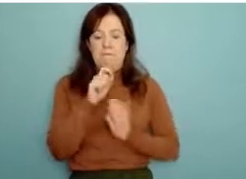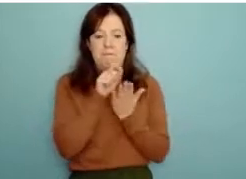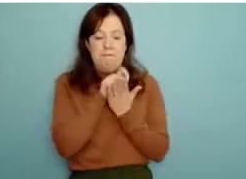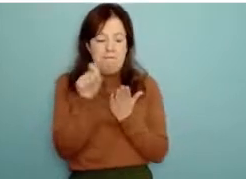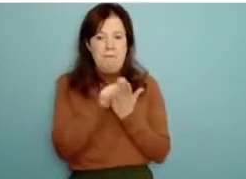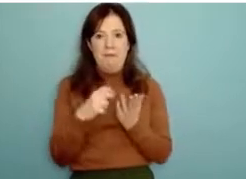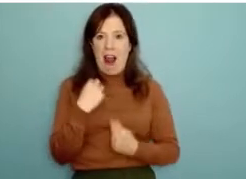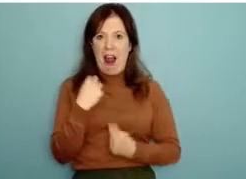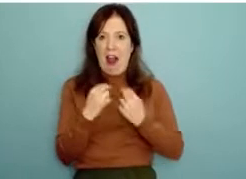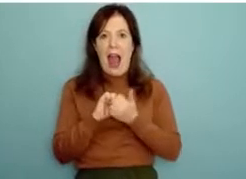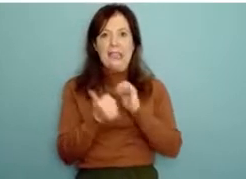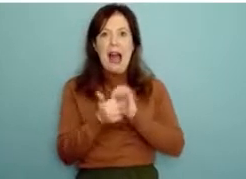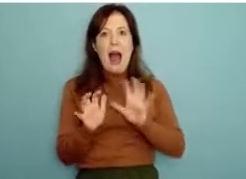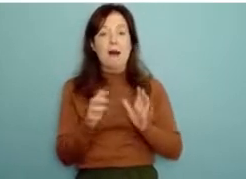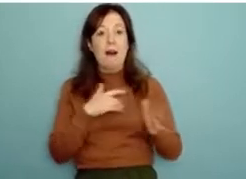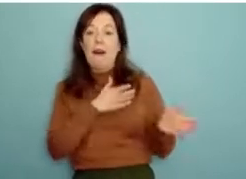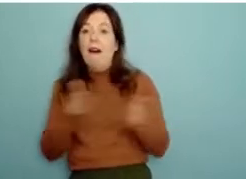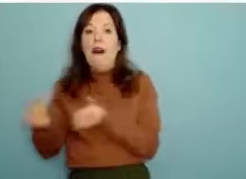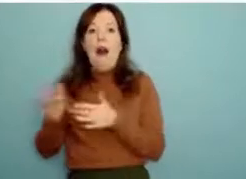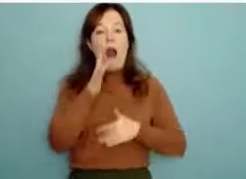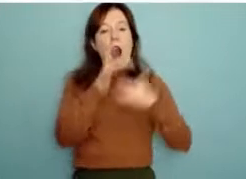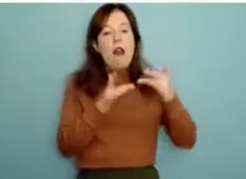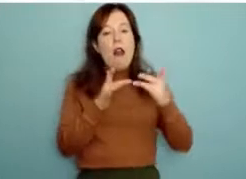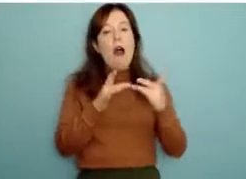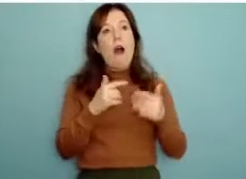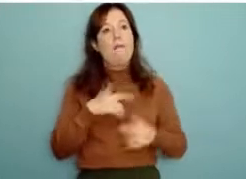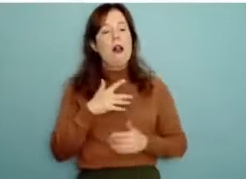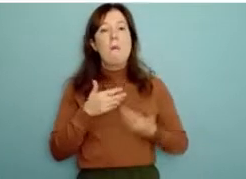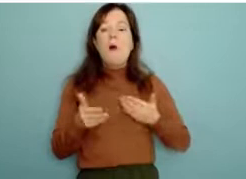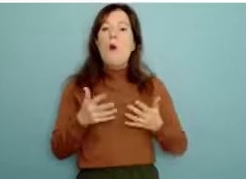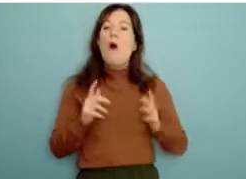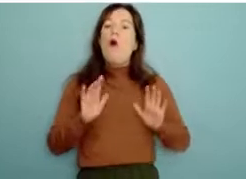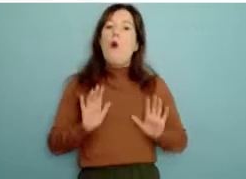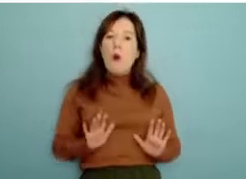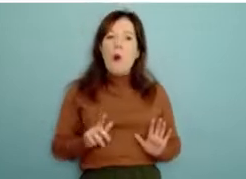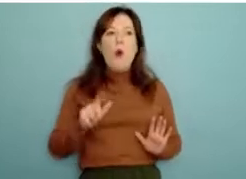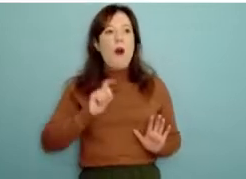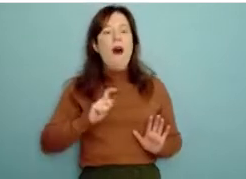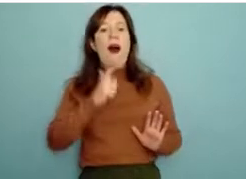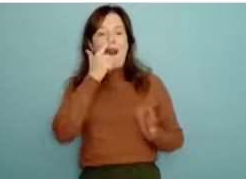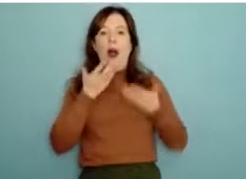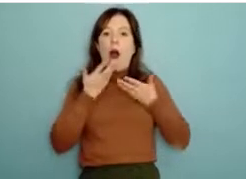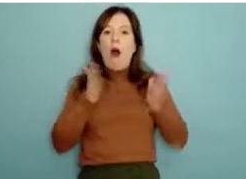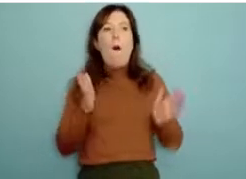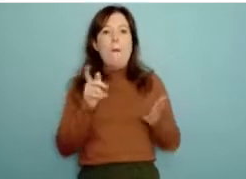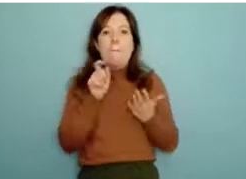helped me reflect more honesty on my answers, and therefore link them to my emotions and